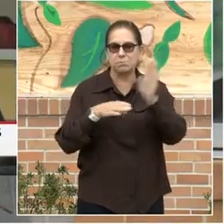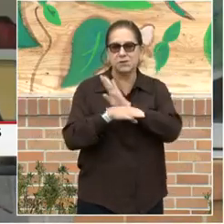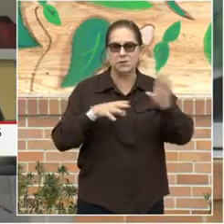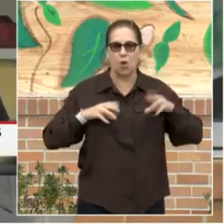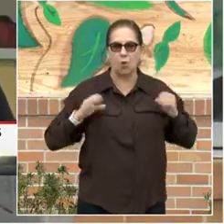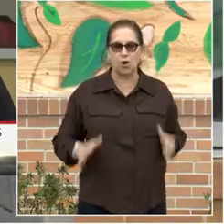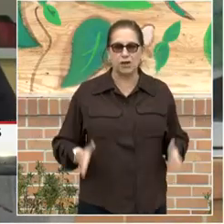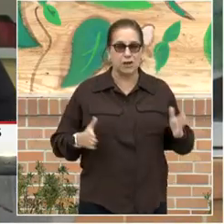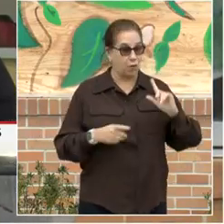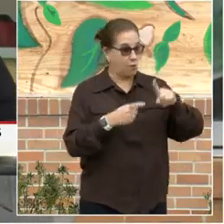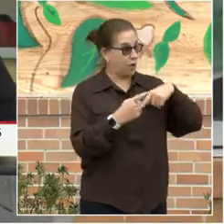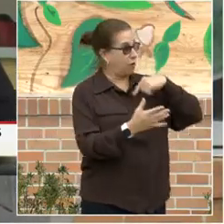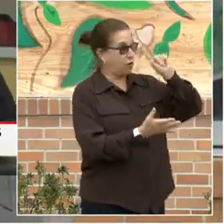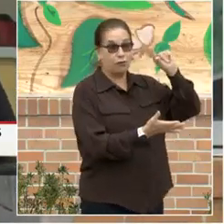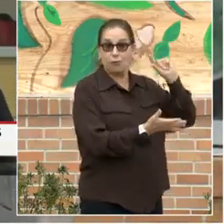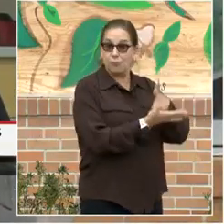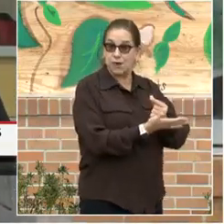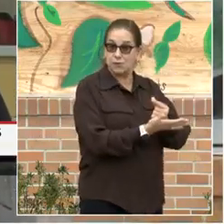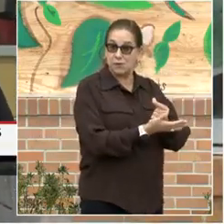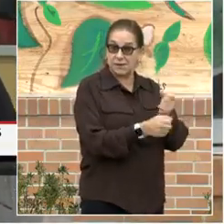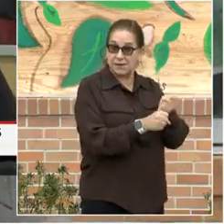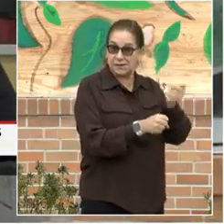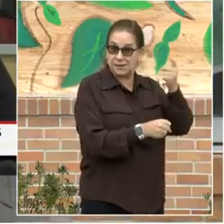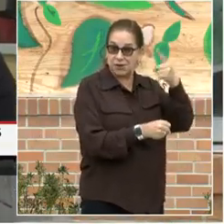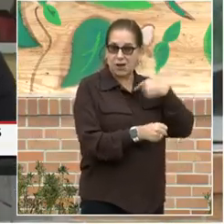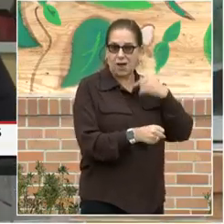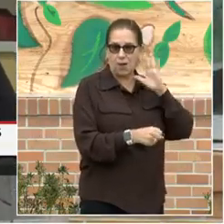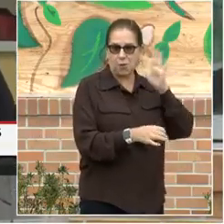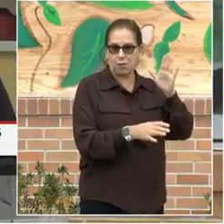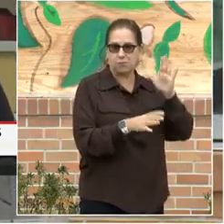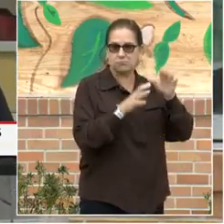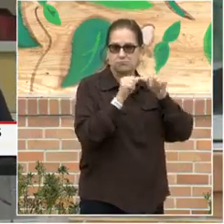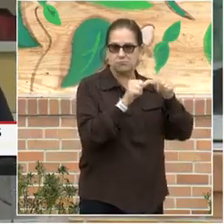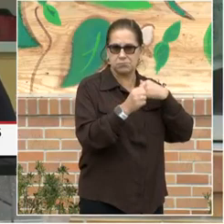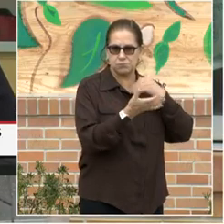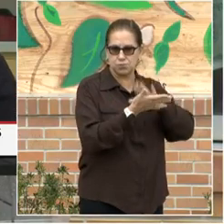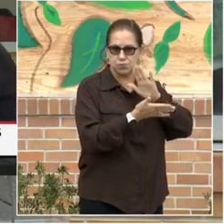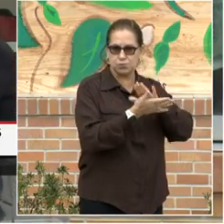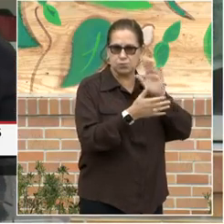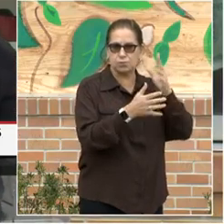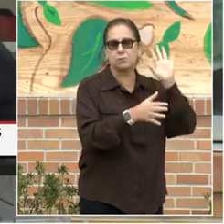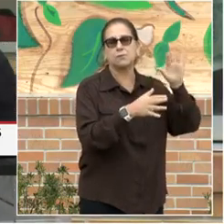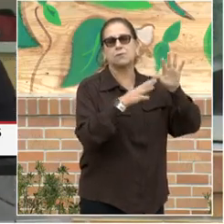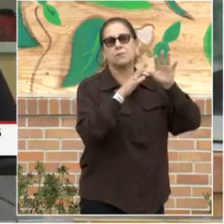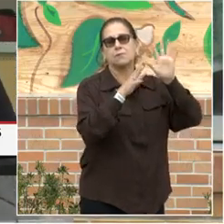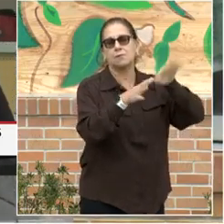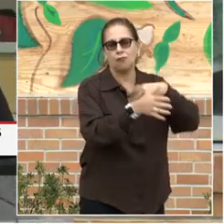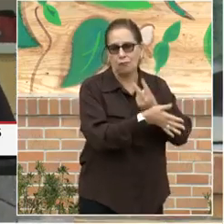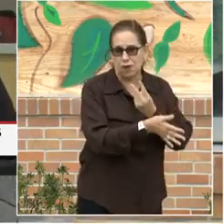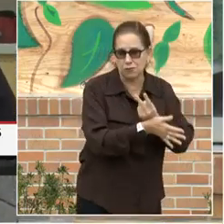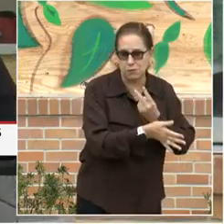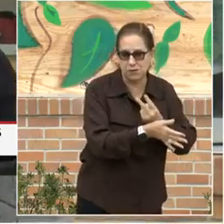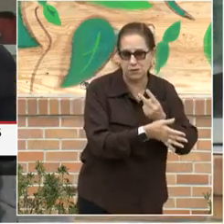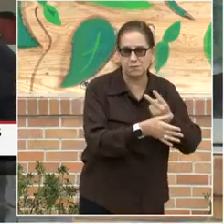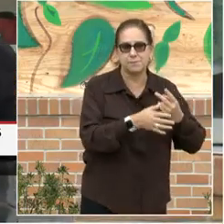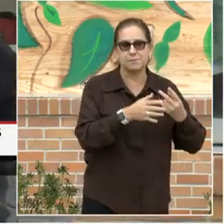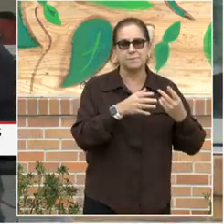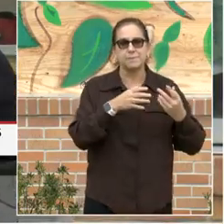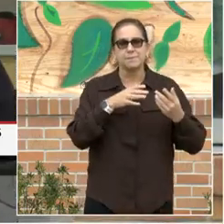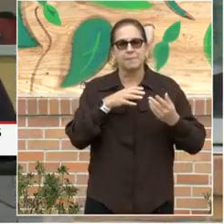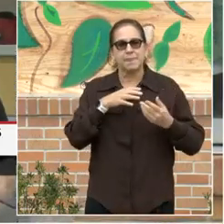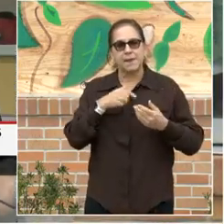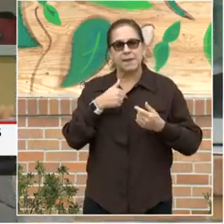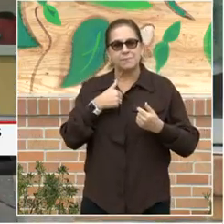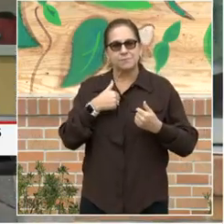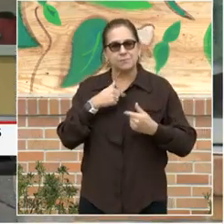graduate in May 2022, I will continue my education onto graduate school. However, during my academic career, I've had the luxury and the